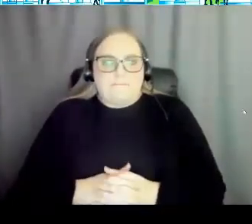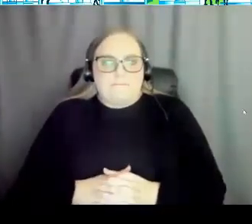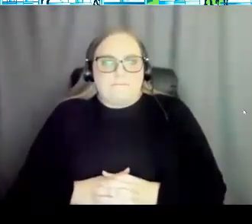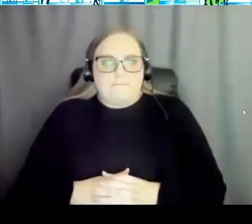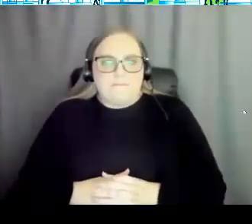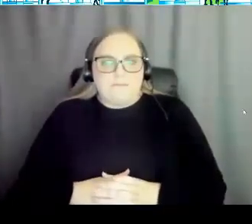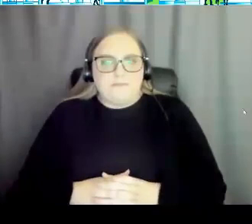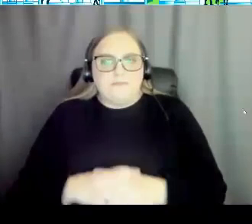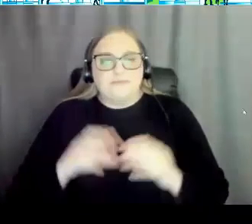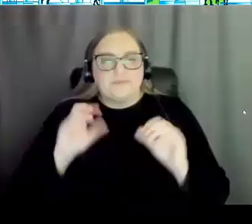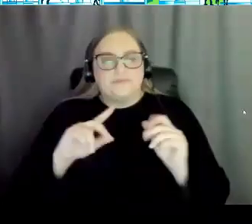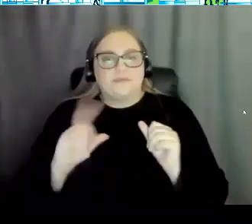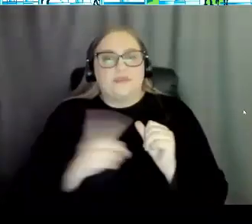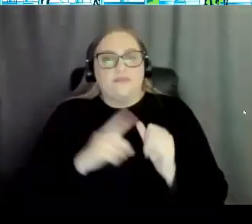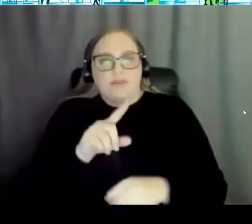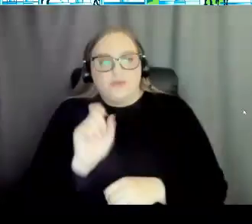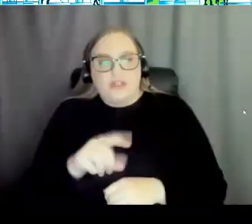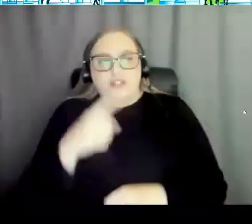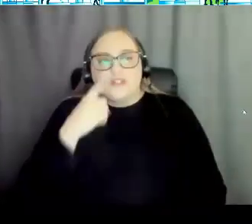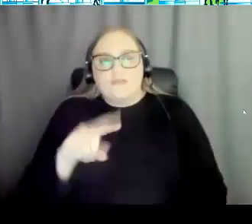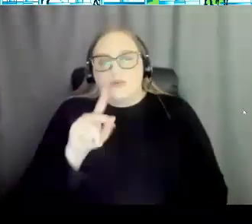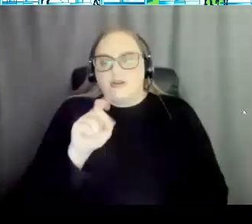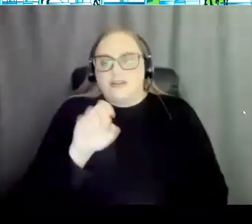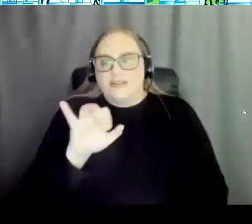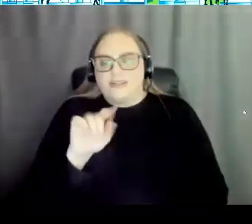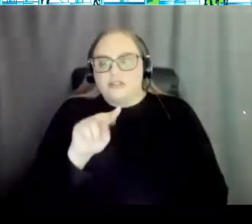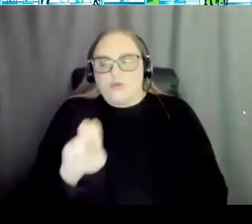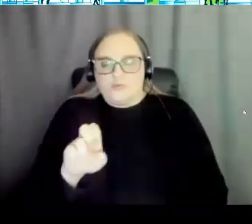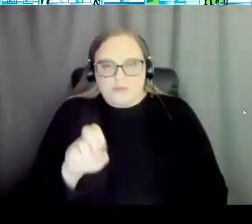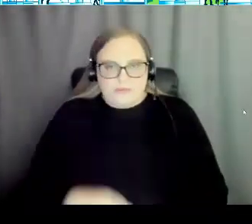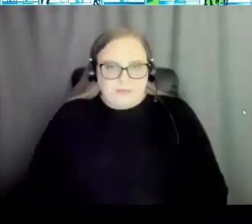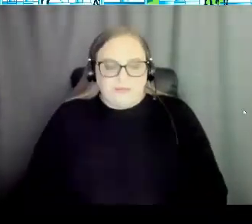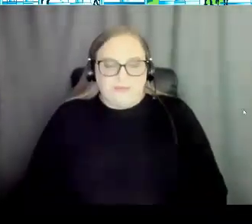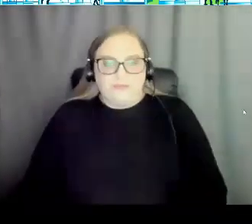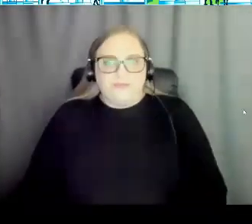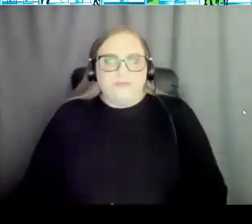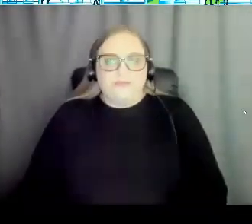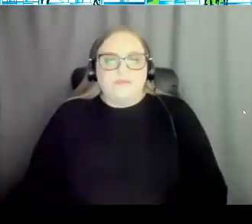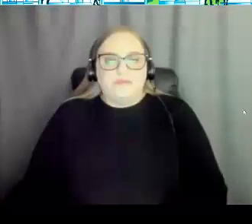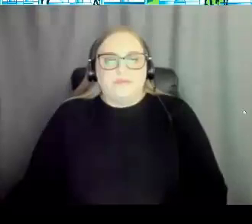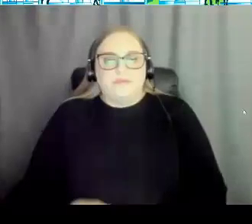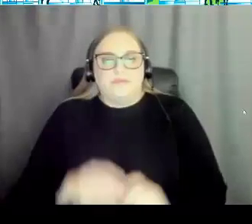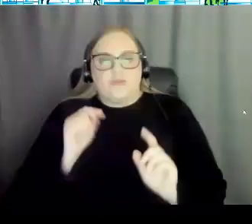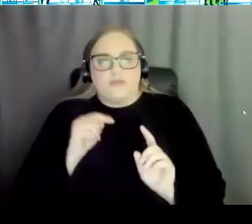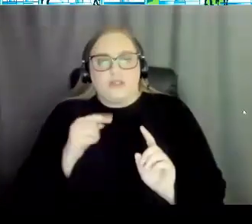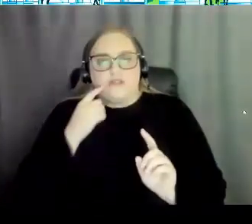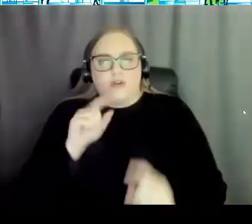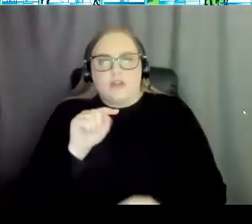So the first question is for Keystone Consortium. So this will go to Tom